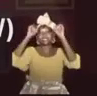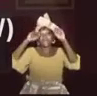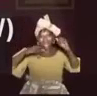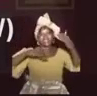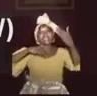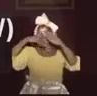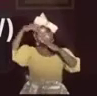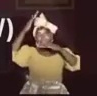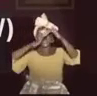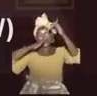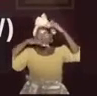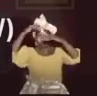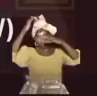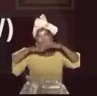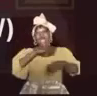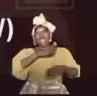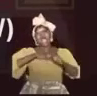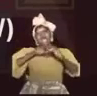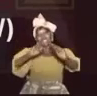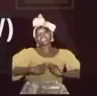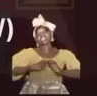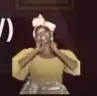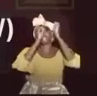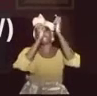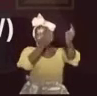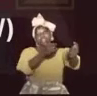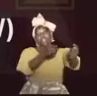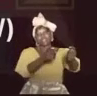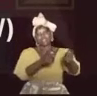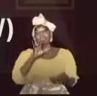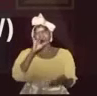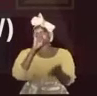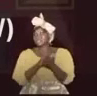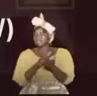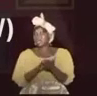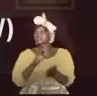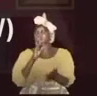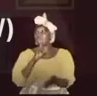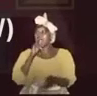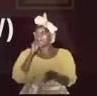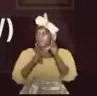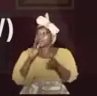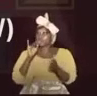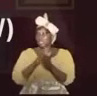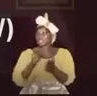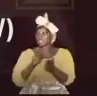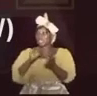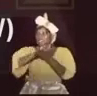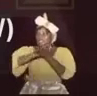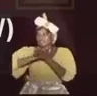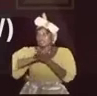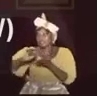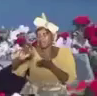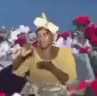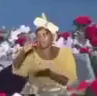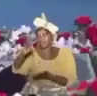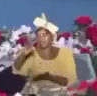says, and to give you an inheritance among them that are sanctified.